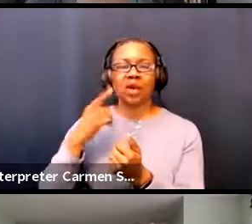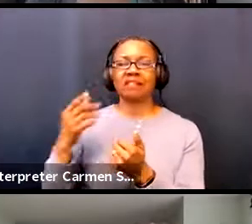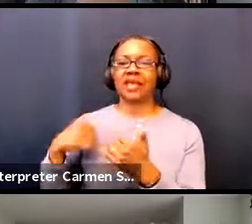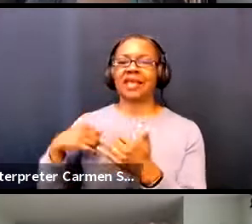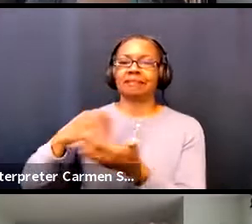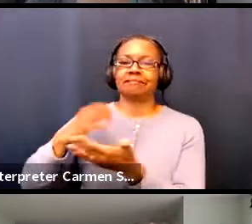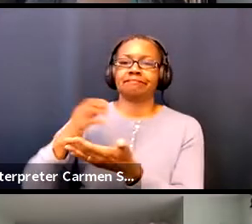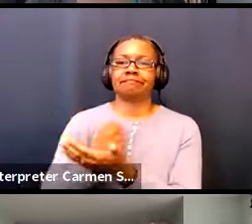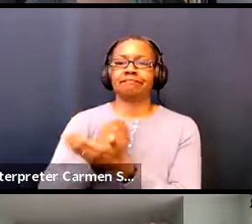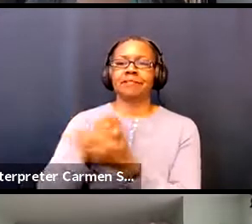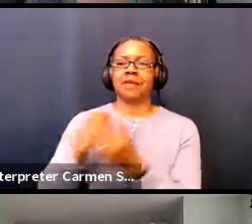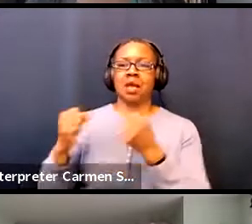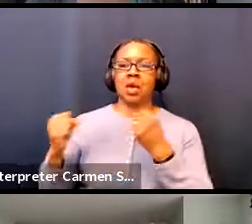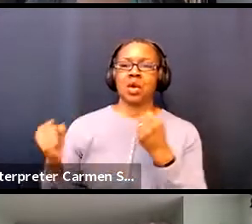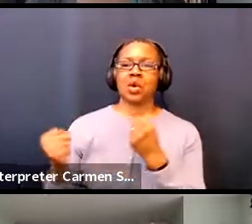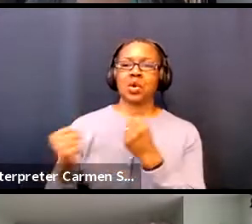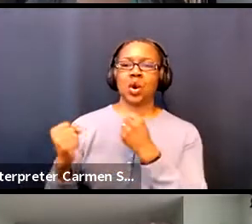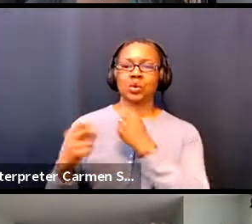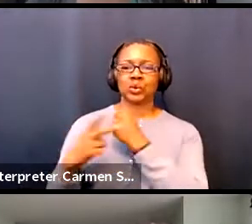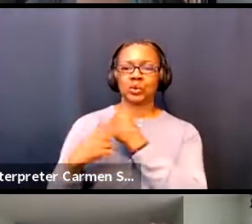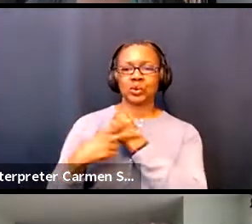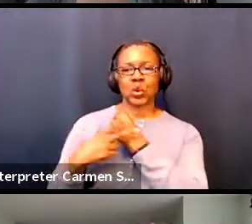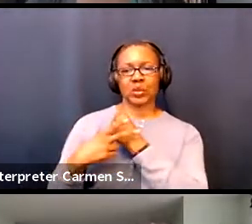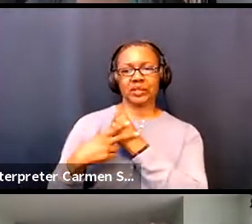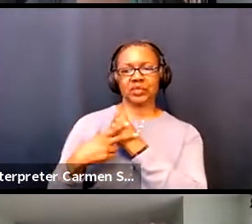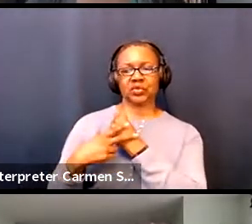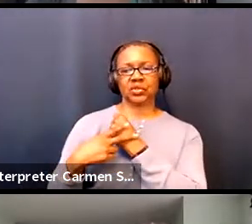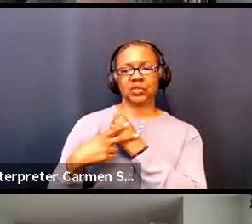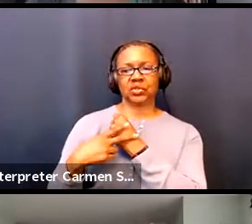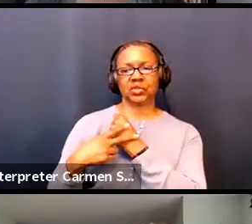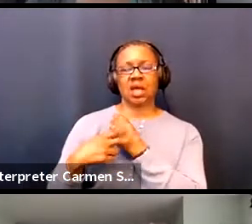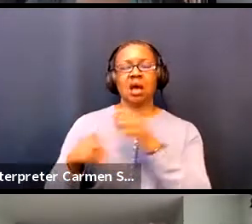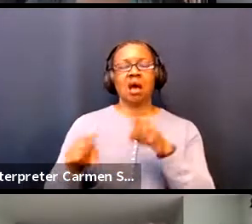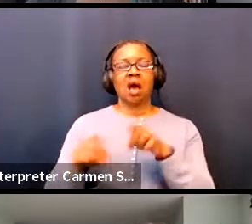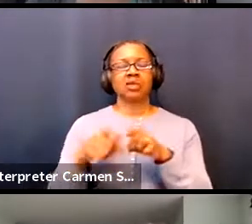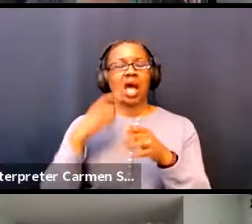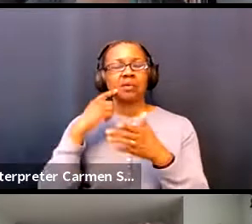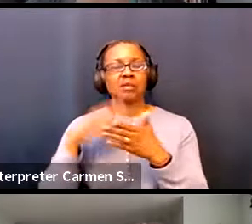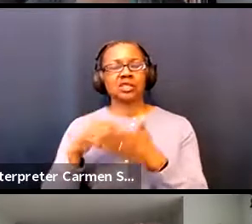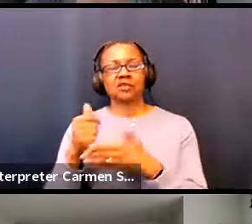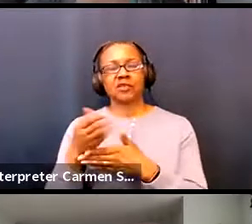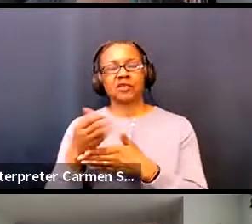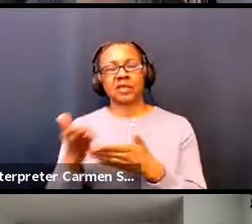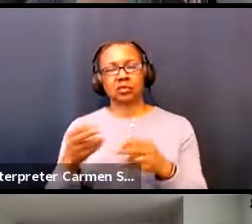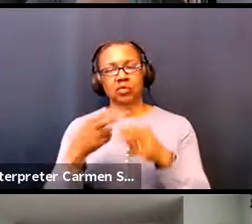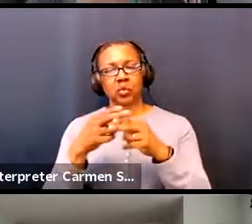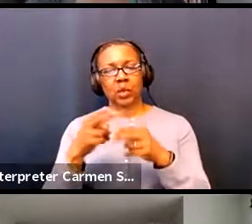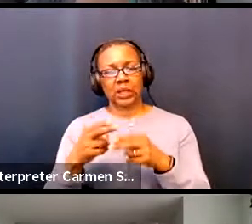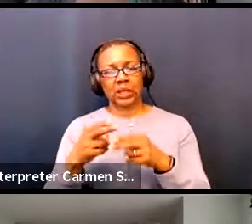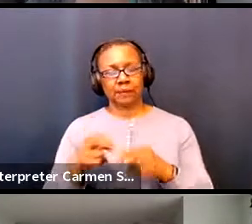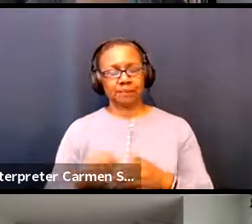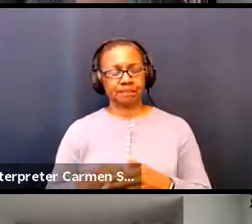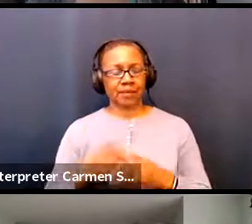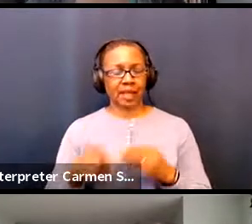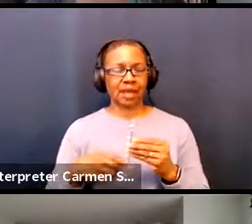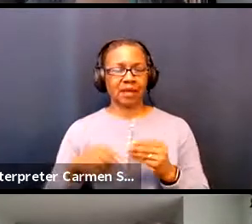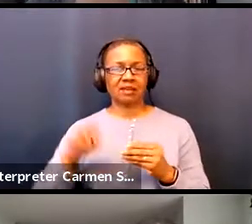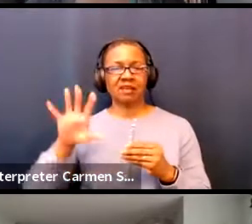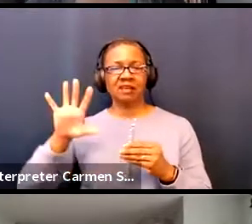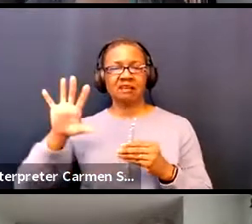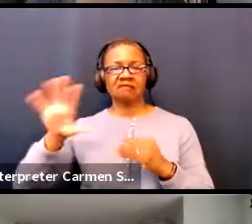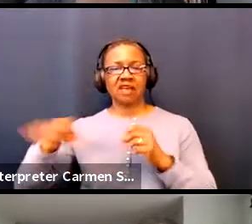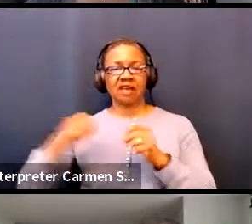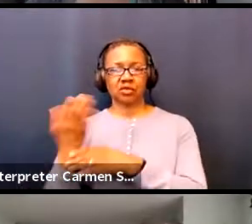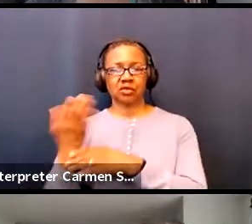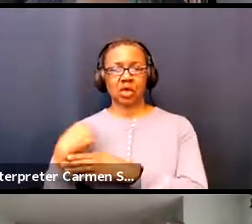storage. I will also just mention a couple of other quick things. About 5 years ago,